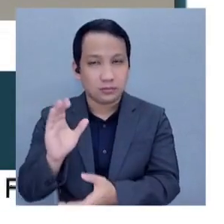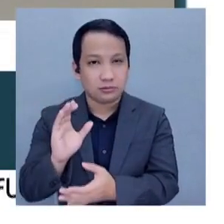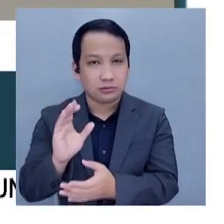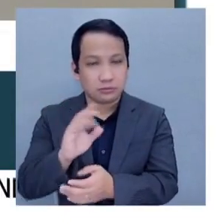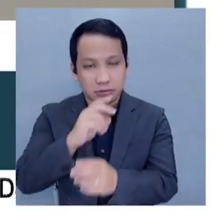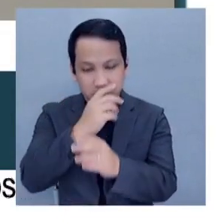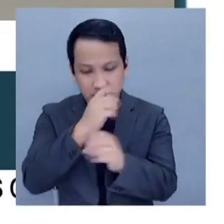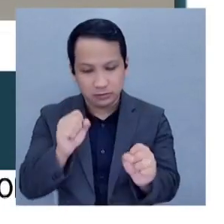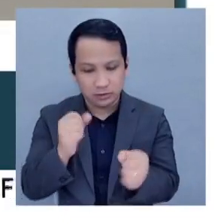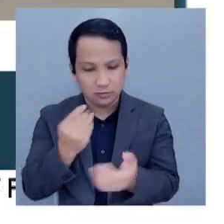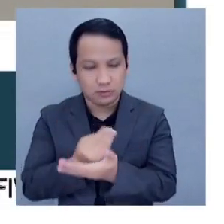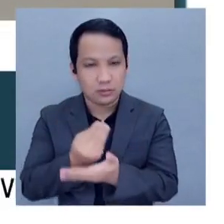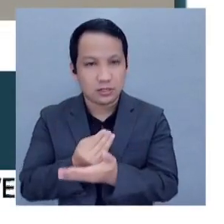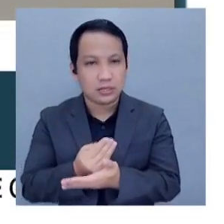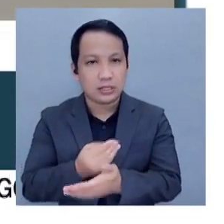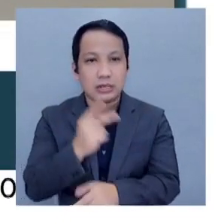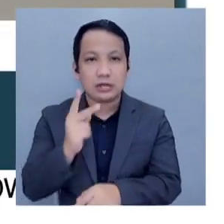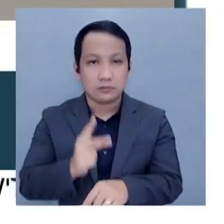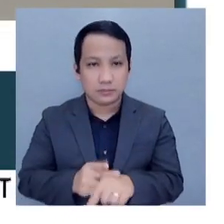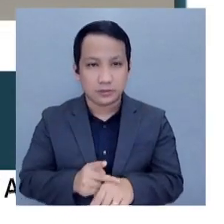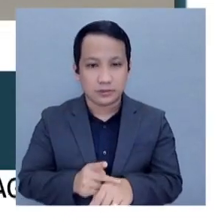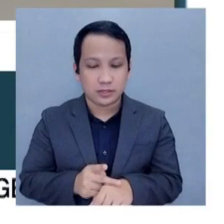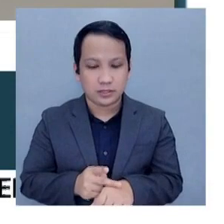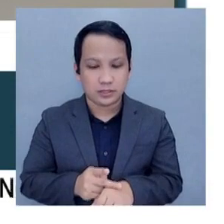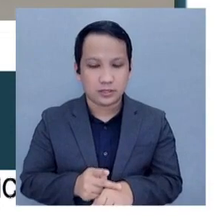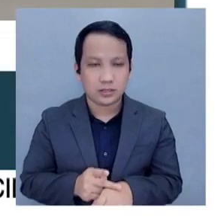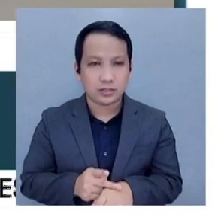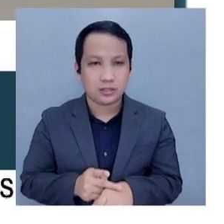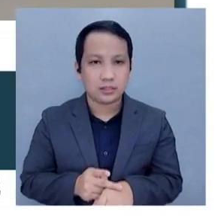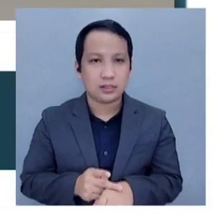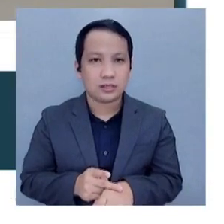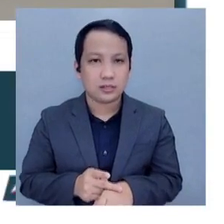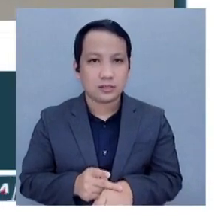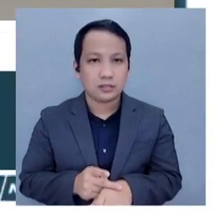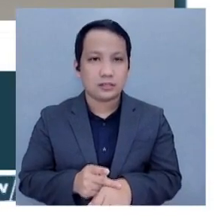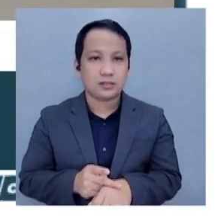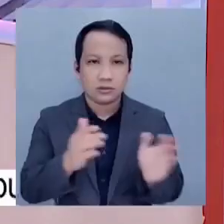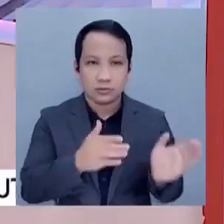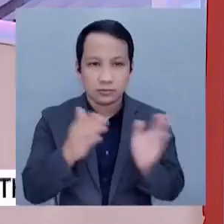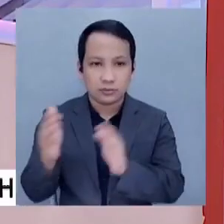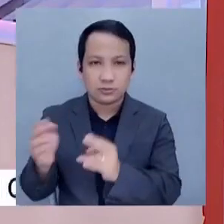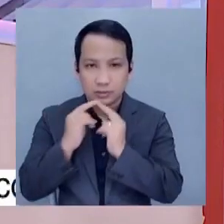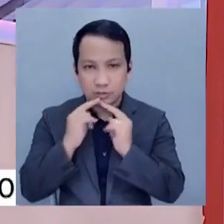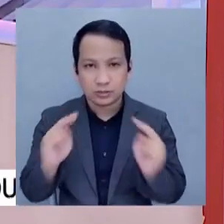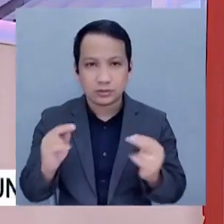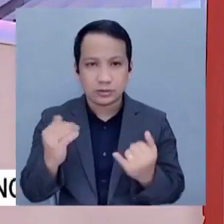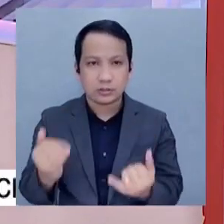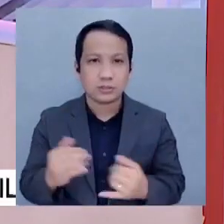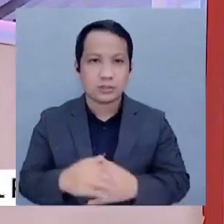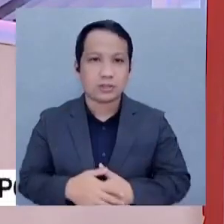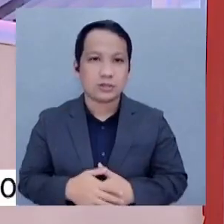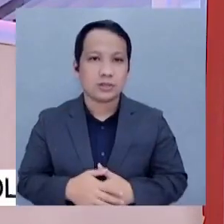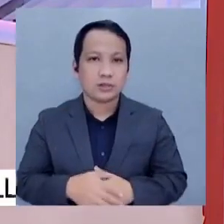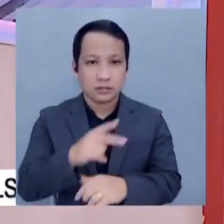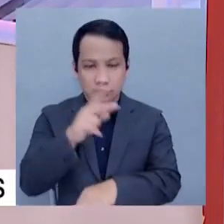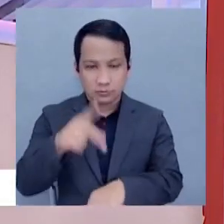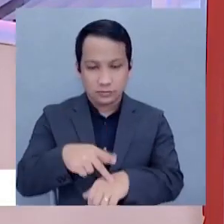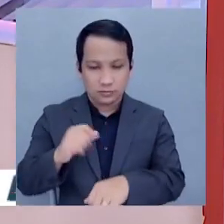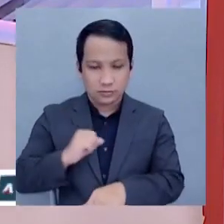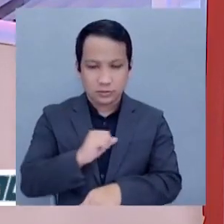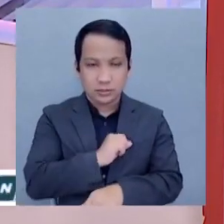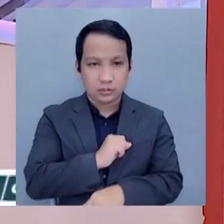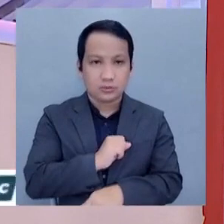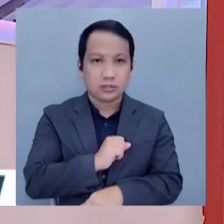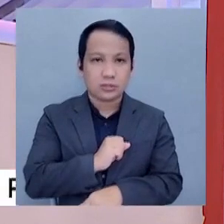the Philippines going against the tide of the rest of the world. The Philippine Senate also vows to scrutinize